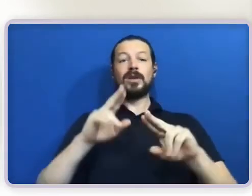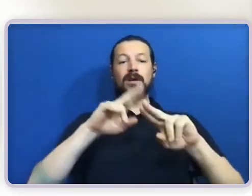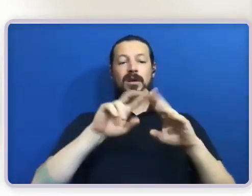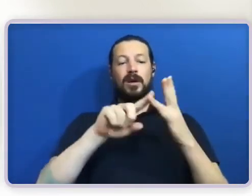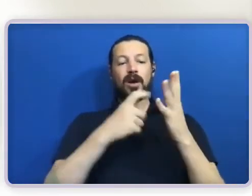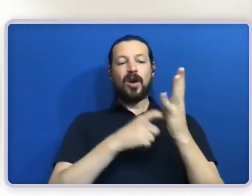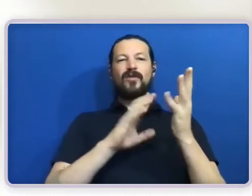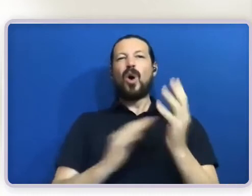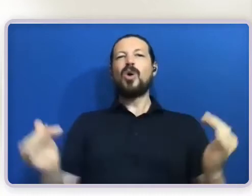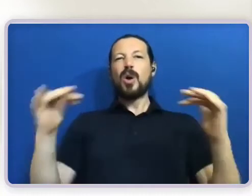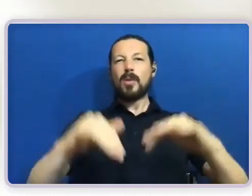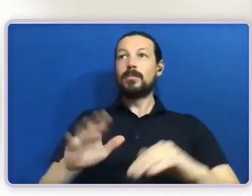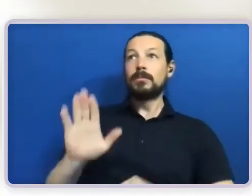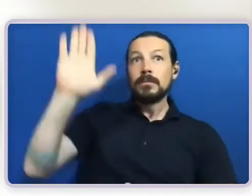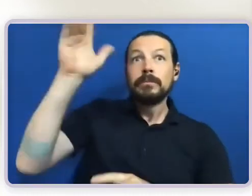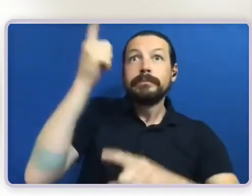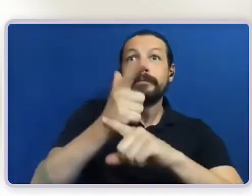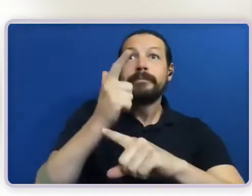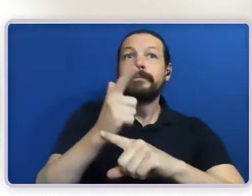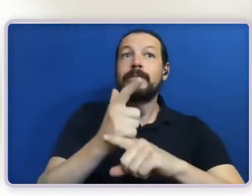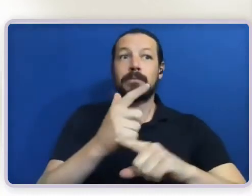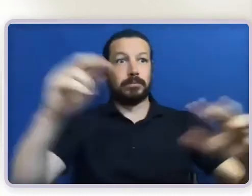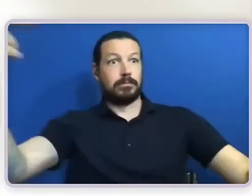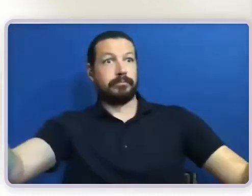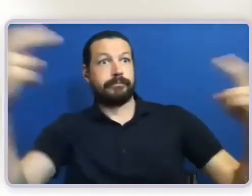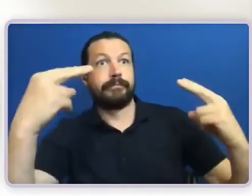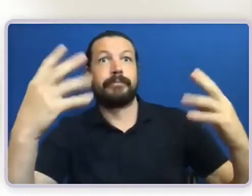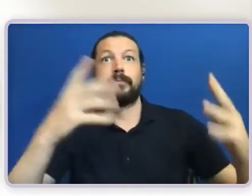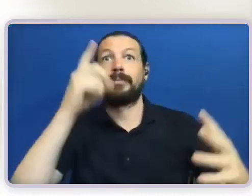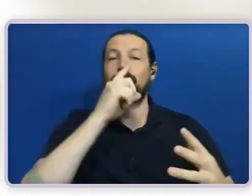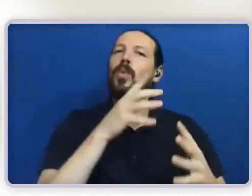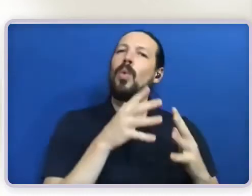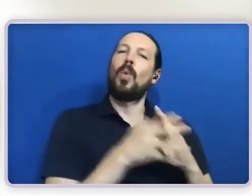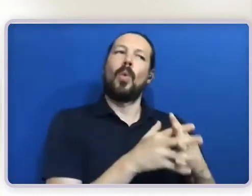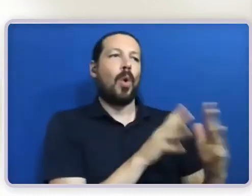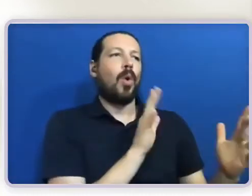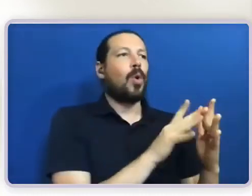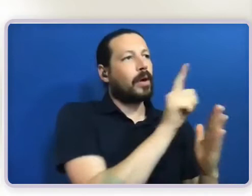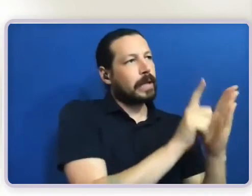we also think it's a good idea to get legal support before you attend.